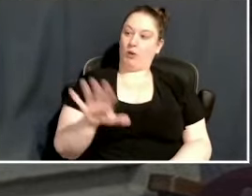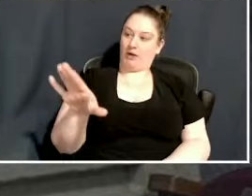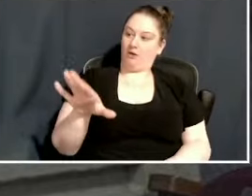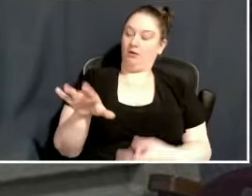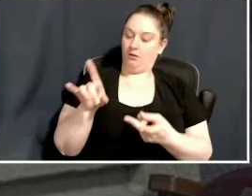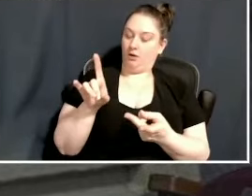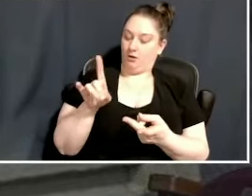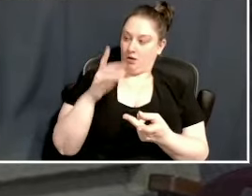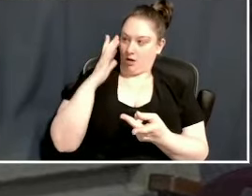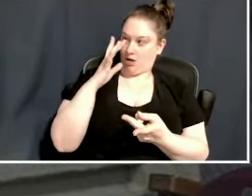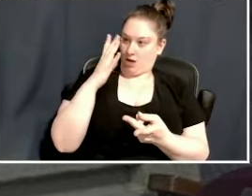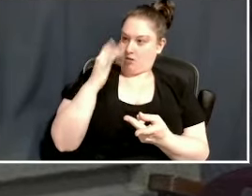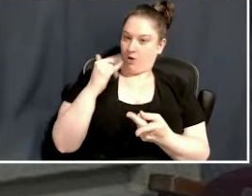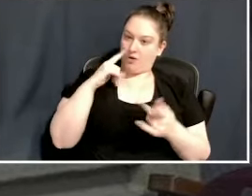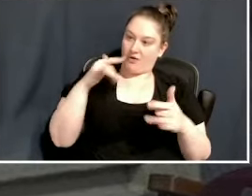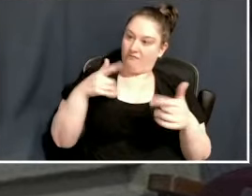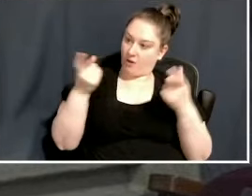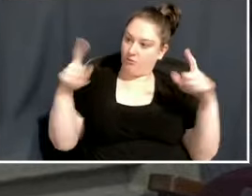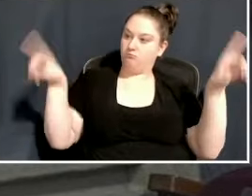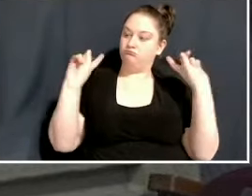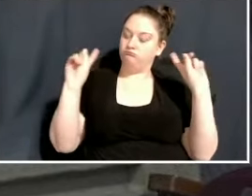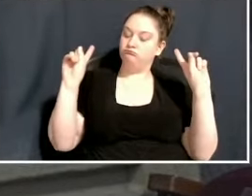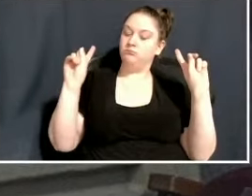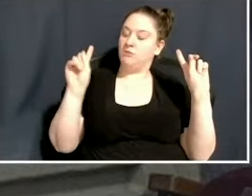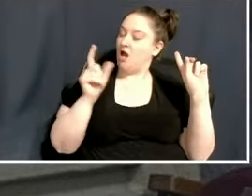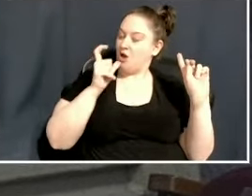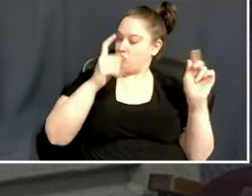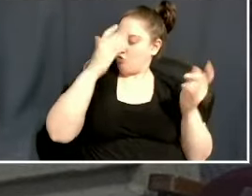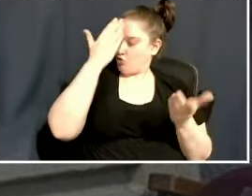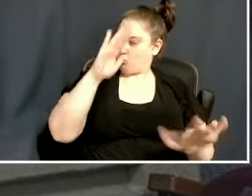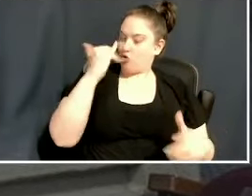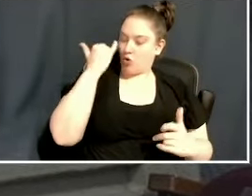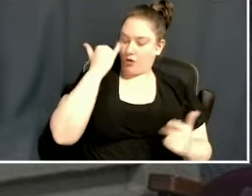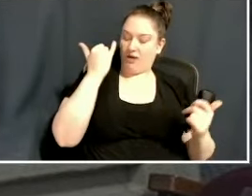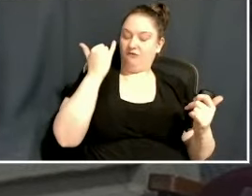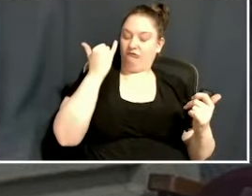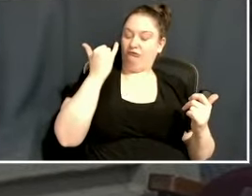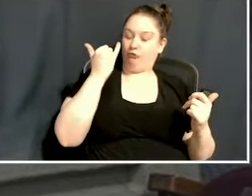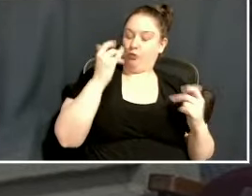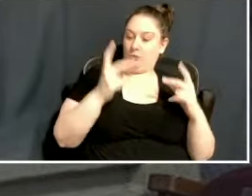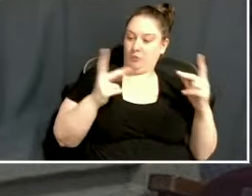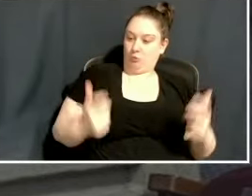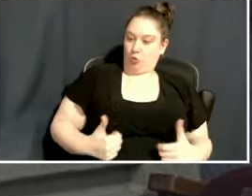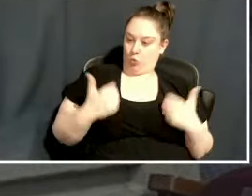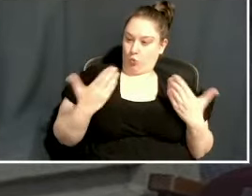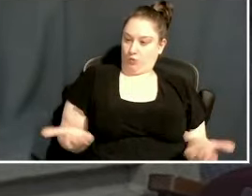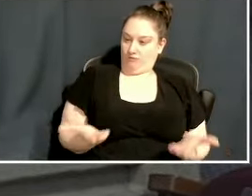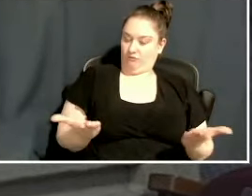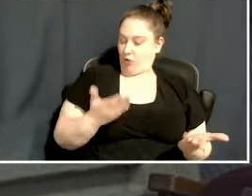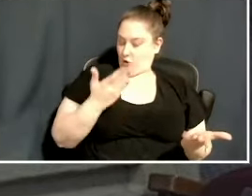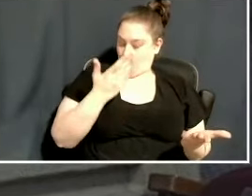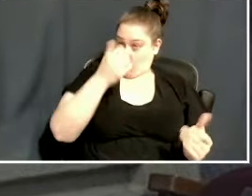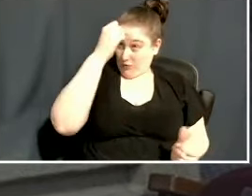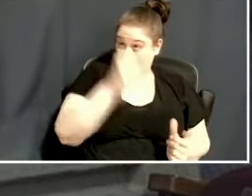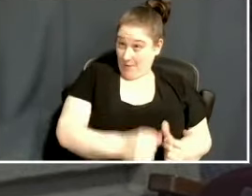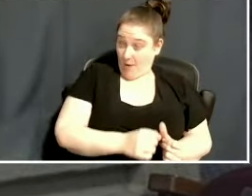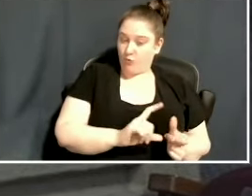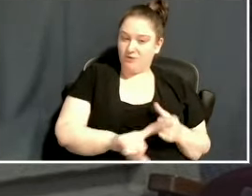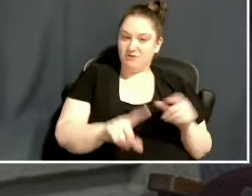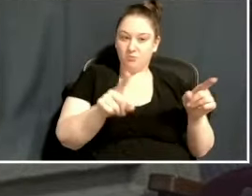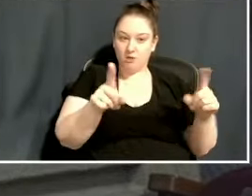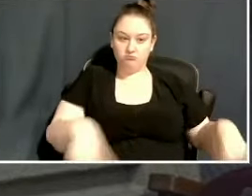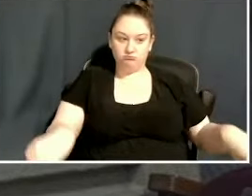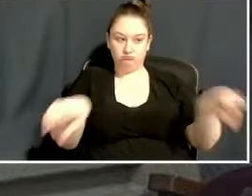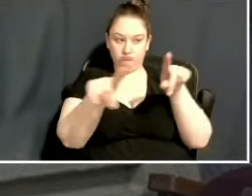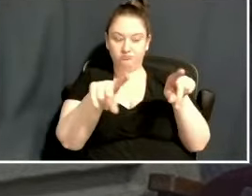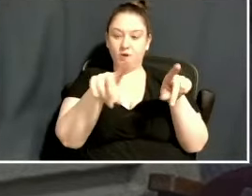always in remembrance of this, but I will remind them. These individuals are elected